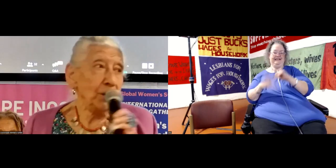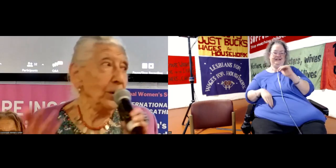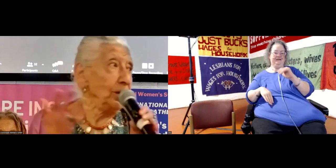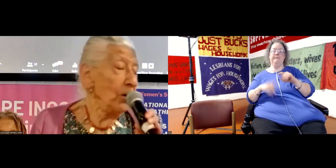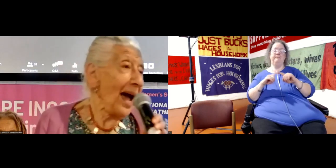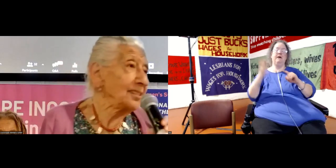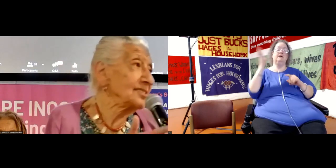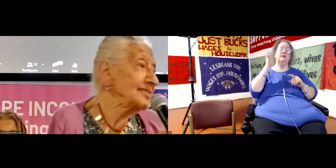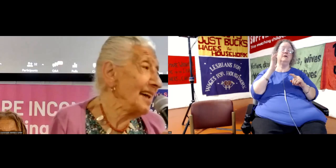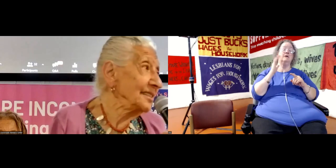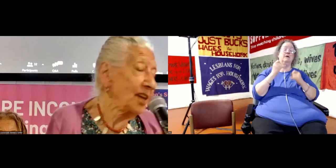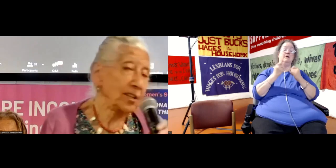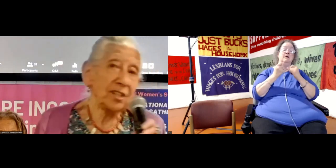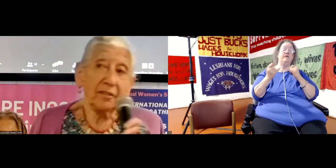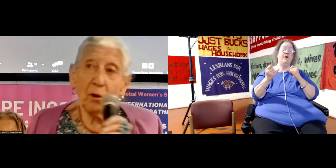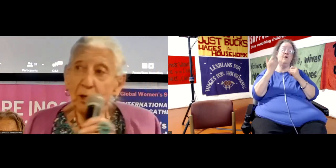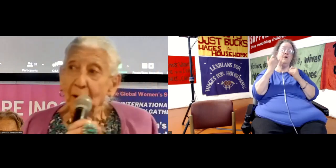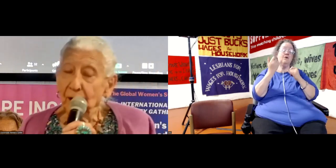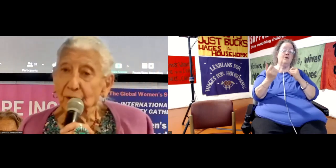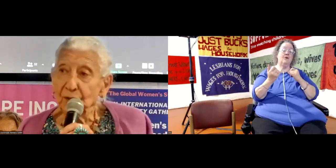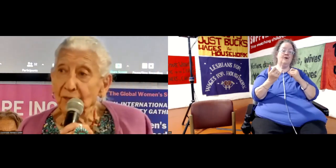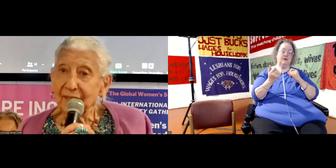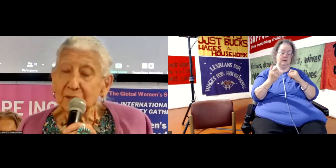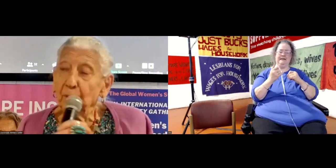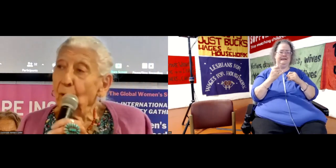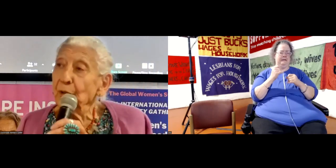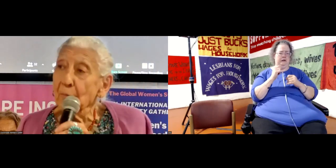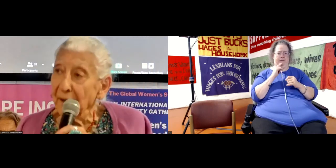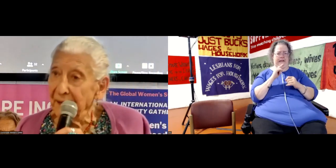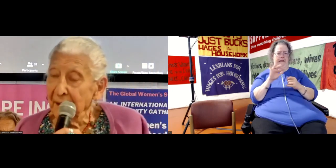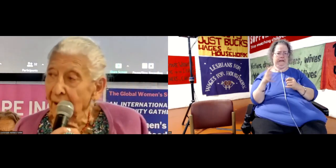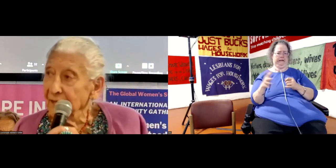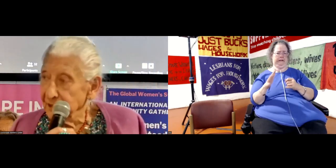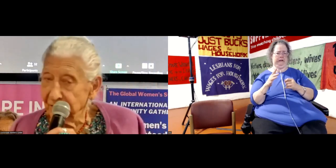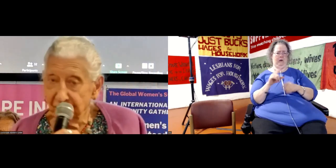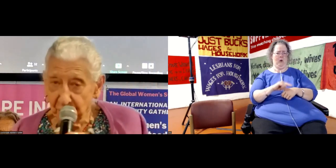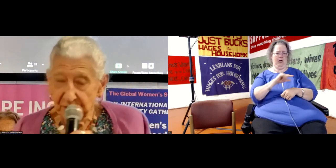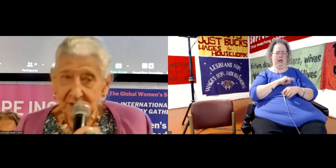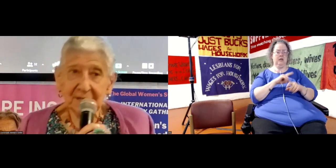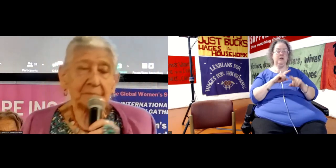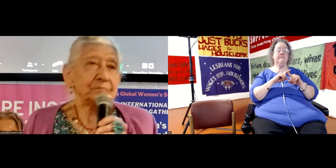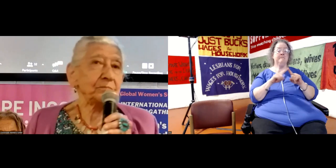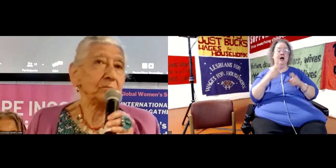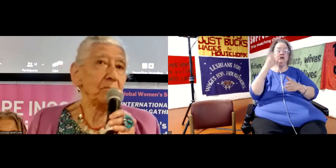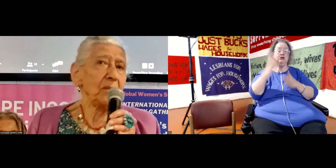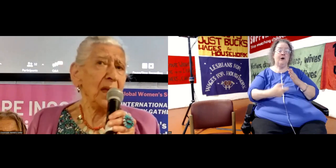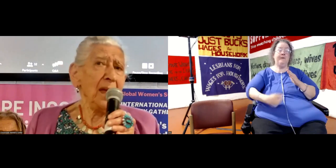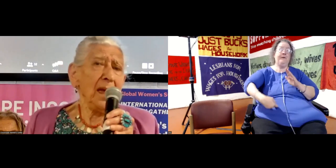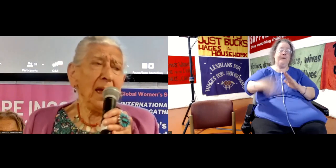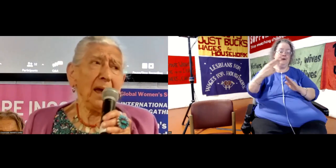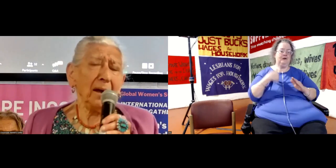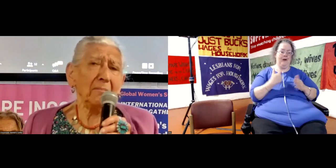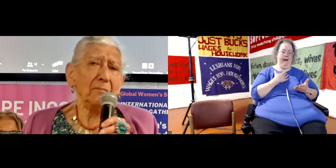But you had to stay in touch. And the only way you could do that is put all your money into phones.